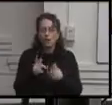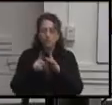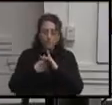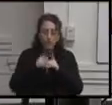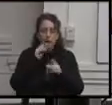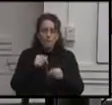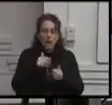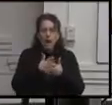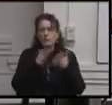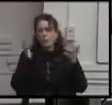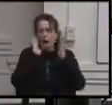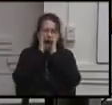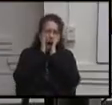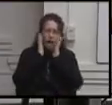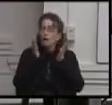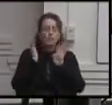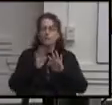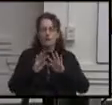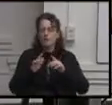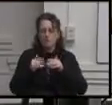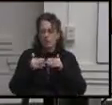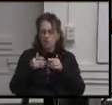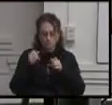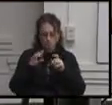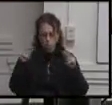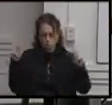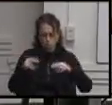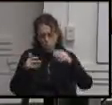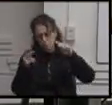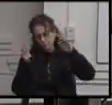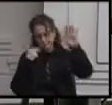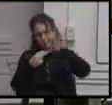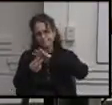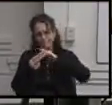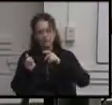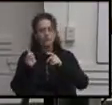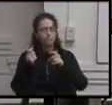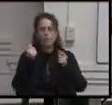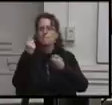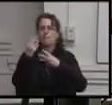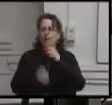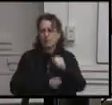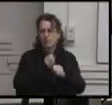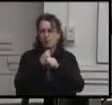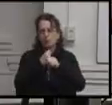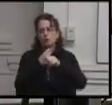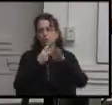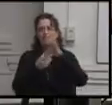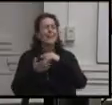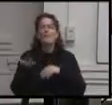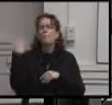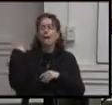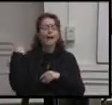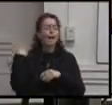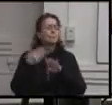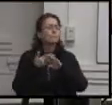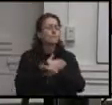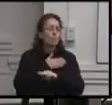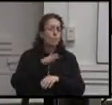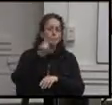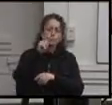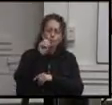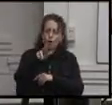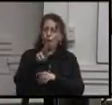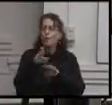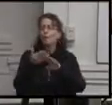cost. And in the past, it wasn't such an issue. Energy costs were low, so it didn't really change things that much. Well, with